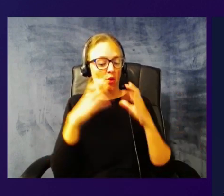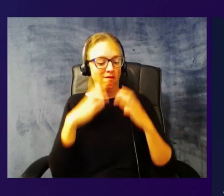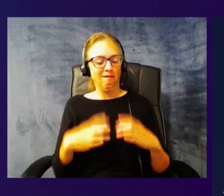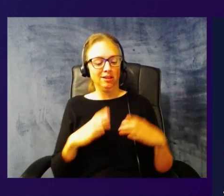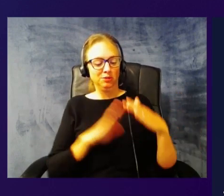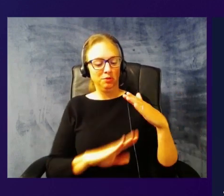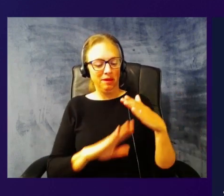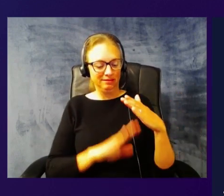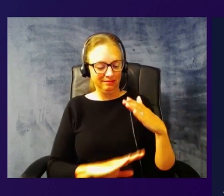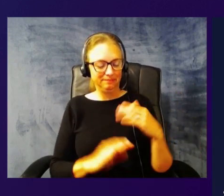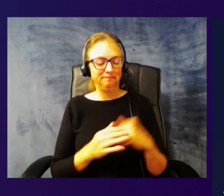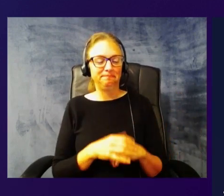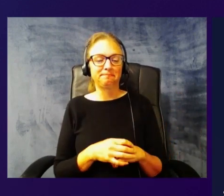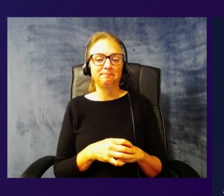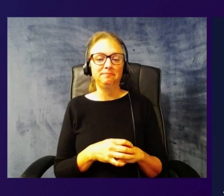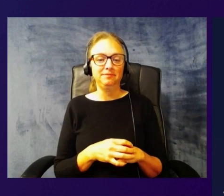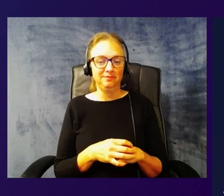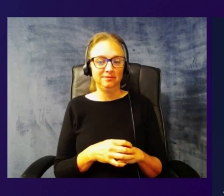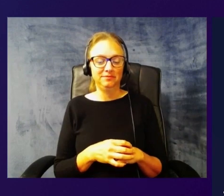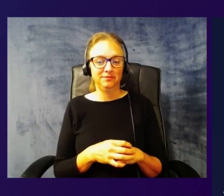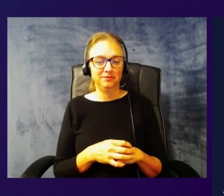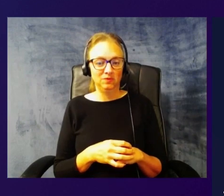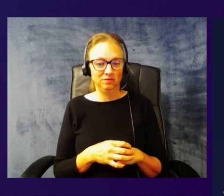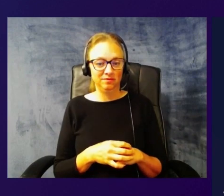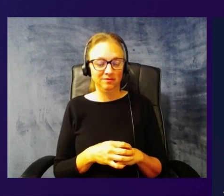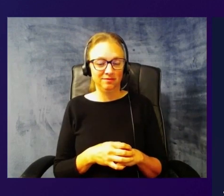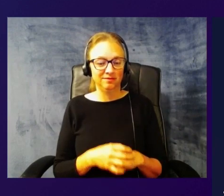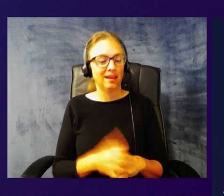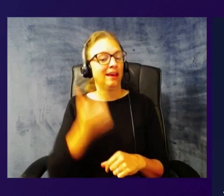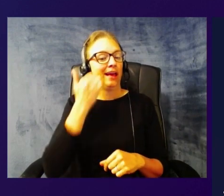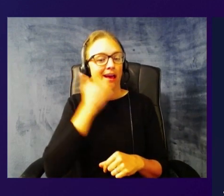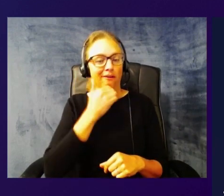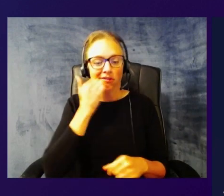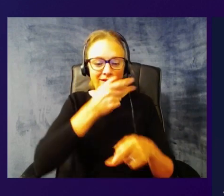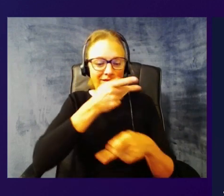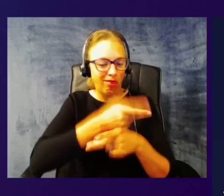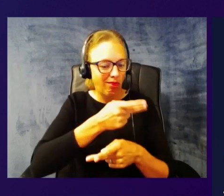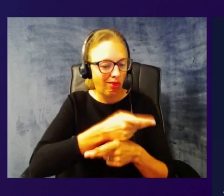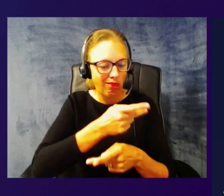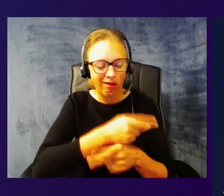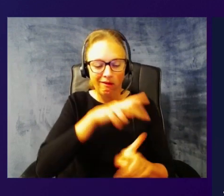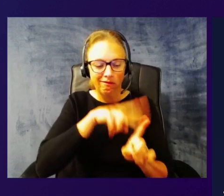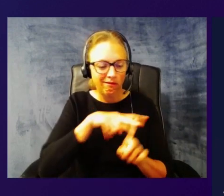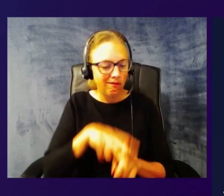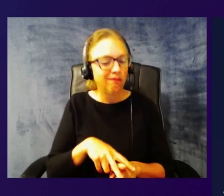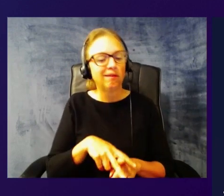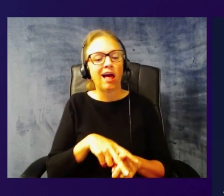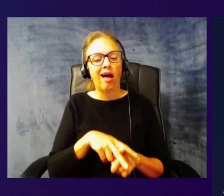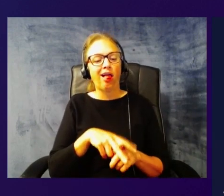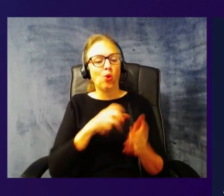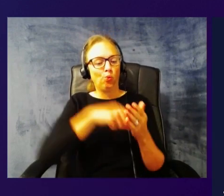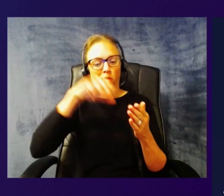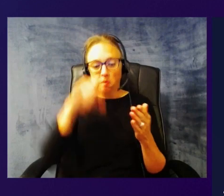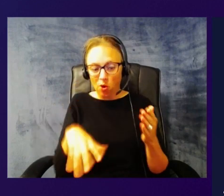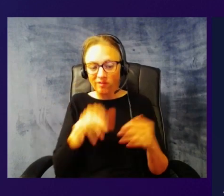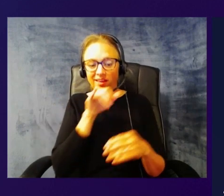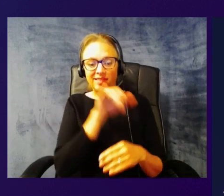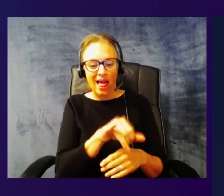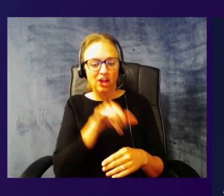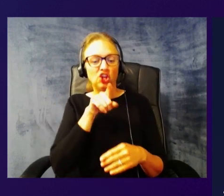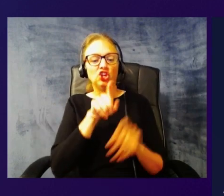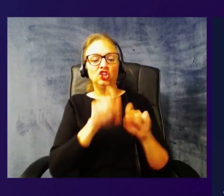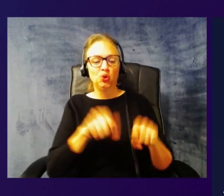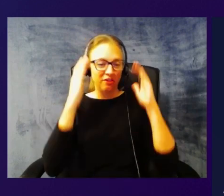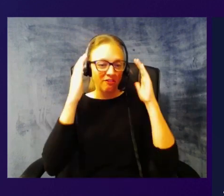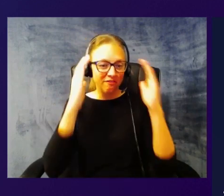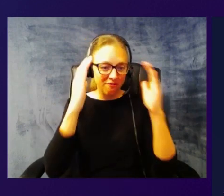tasks. Removing the burden of just daily maintenance of your file system infrastructure and allowing you to focus on your